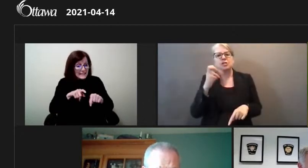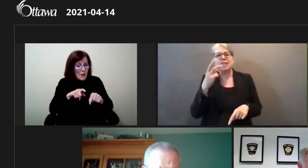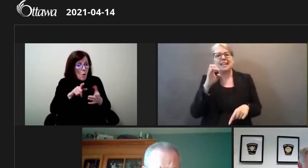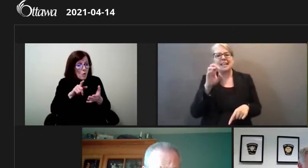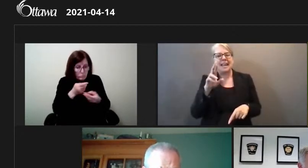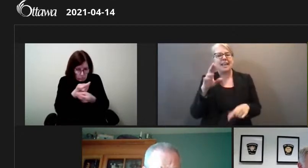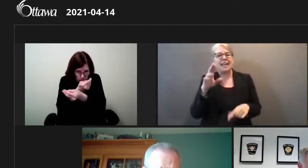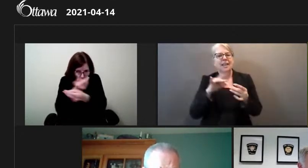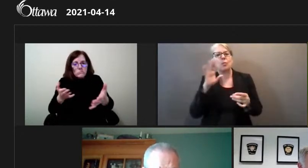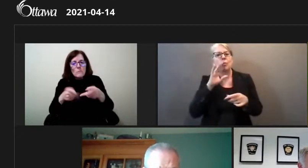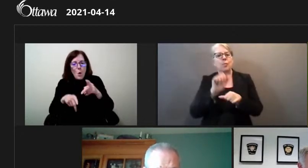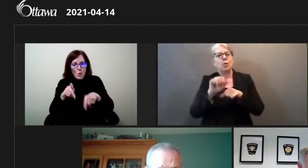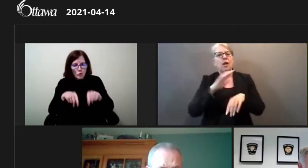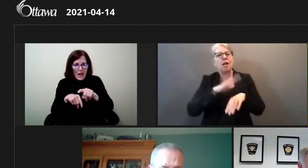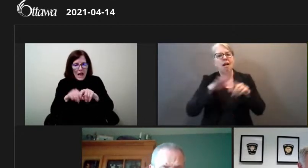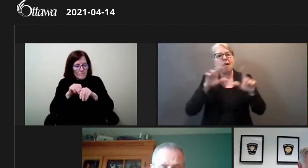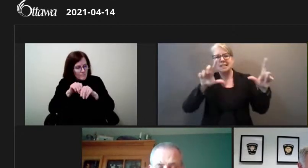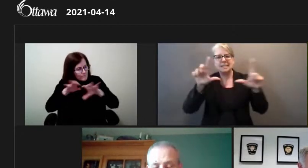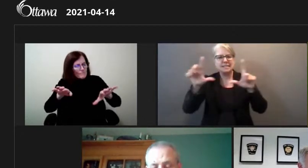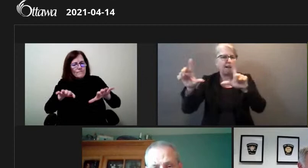on signage